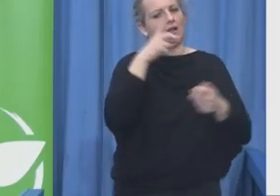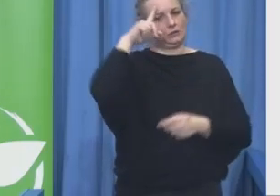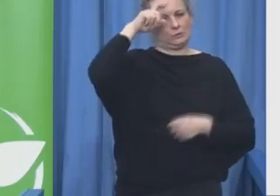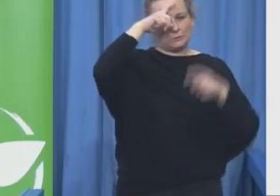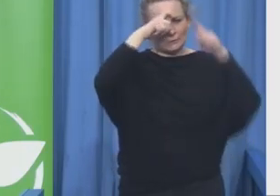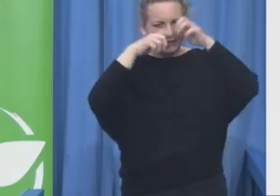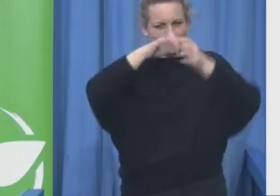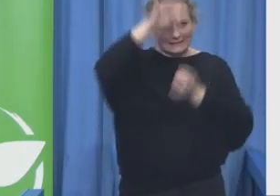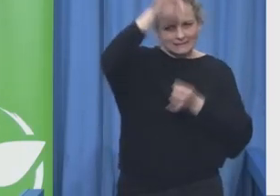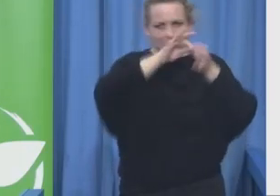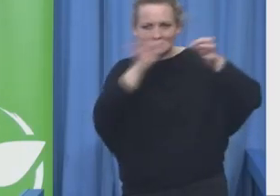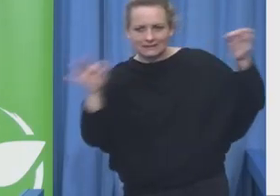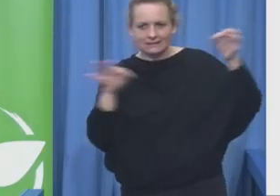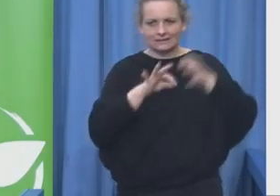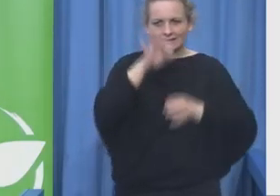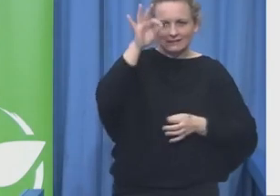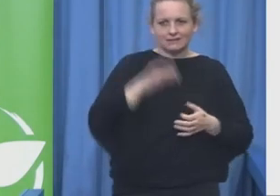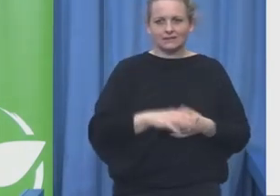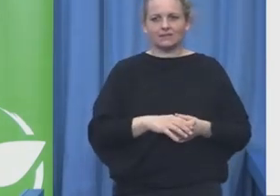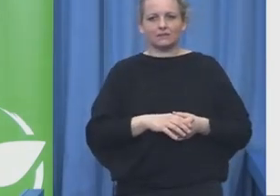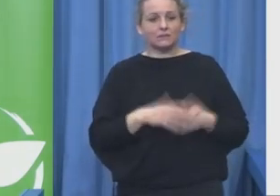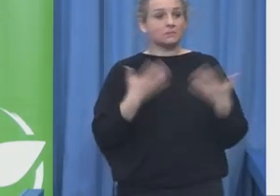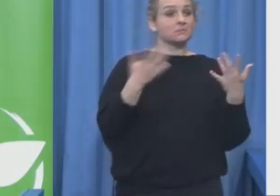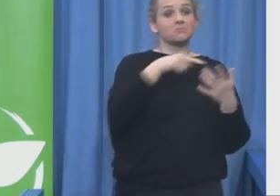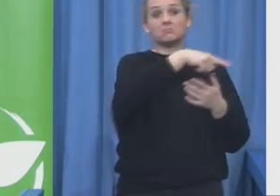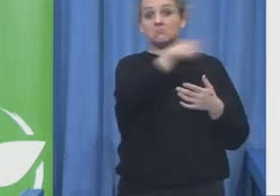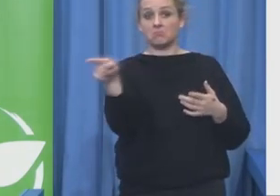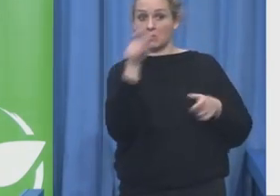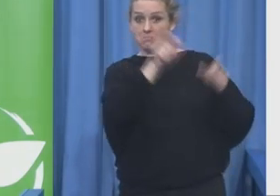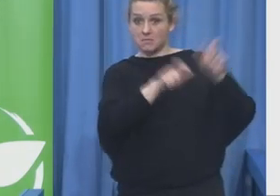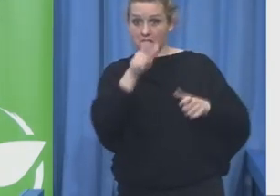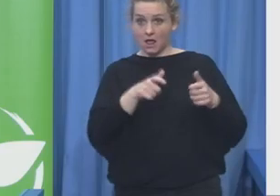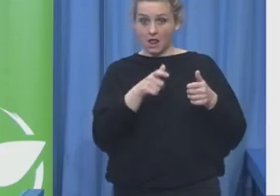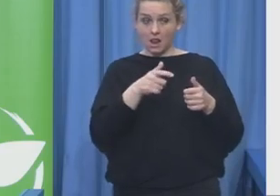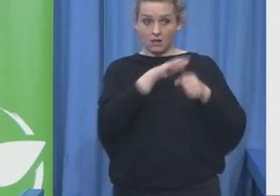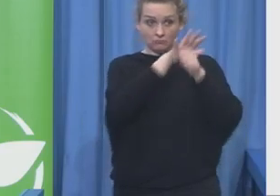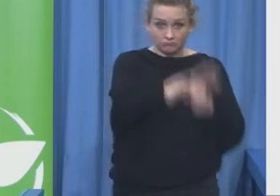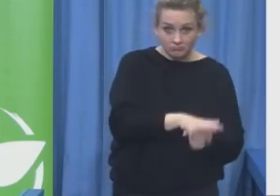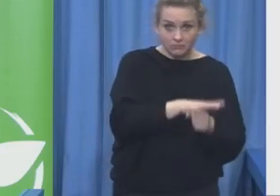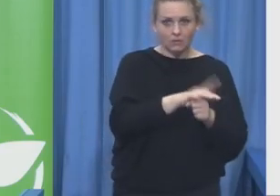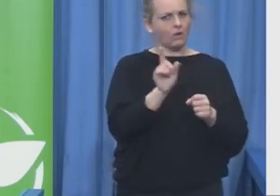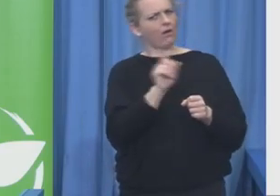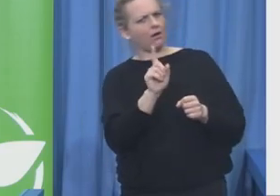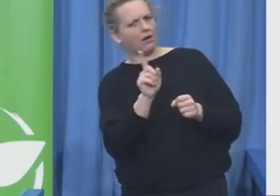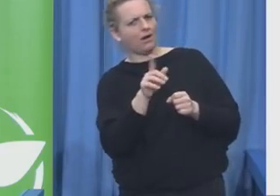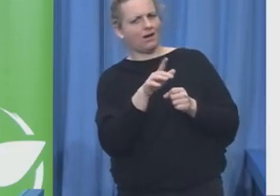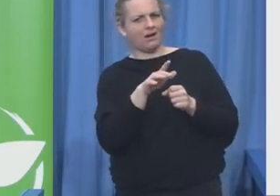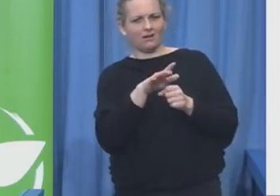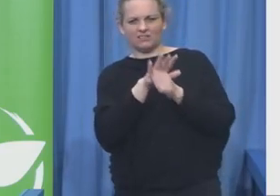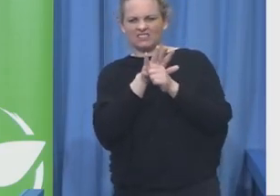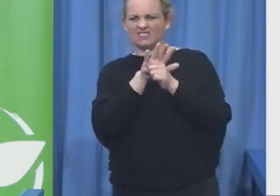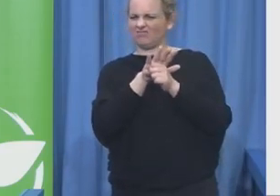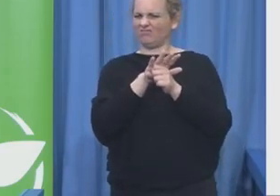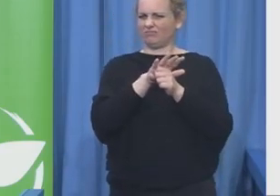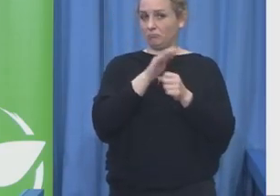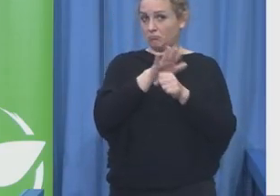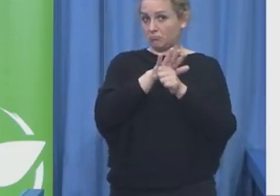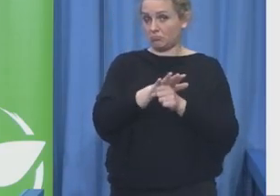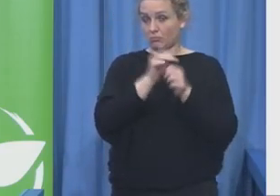anti-discrimination legislation is out there, to find indicators that are measuring what kind of mechanisms are in place